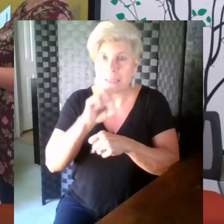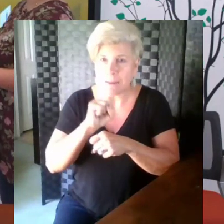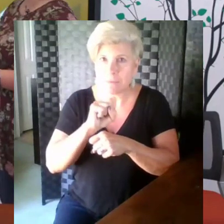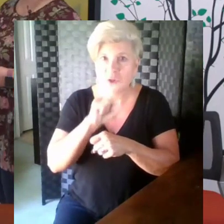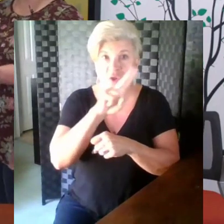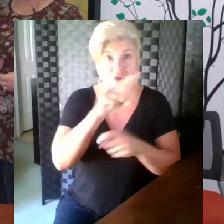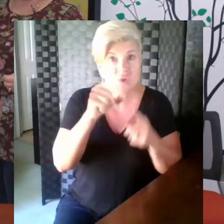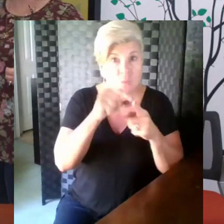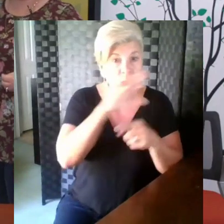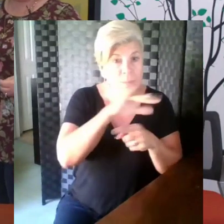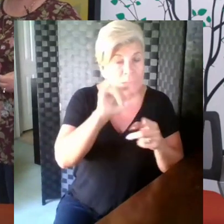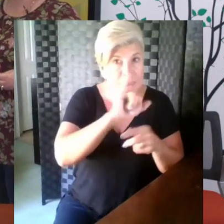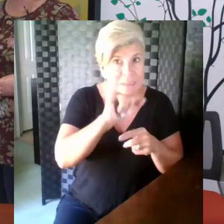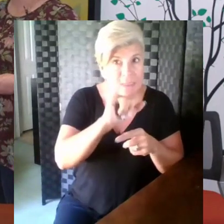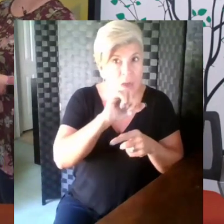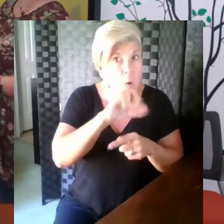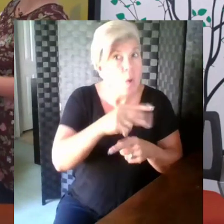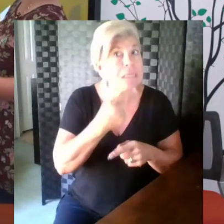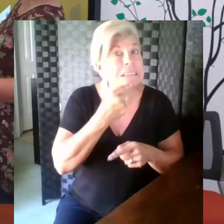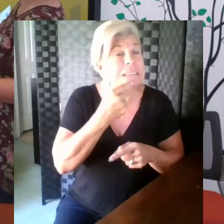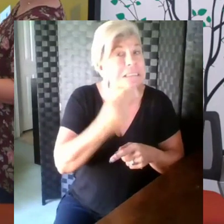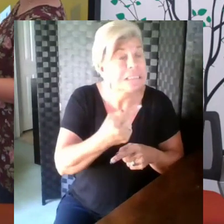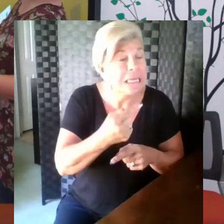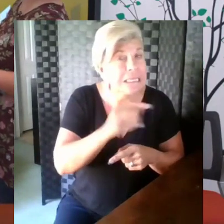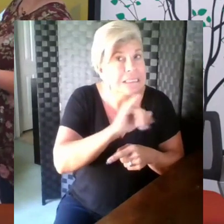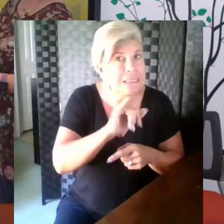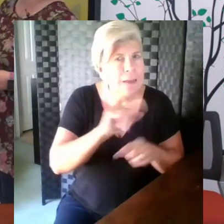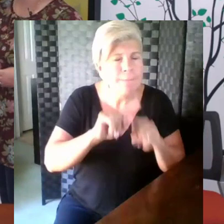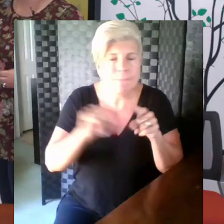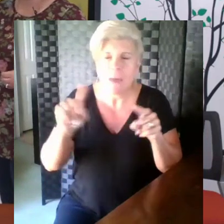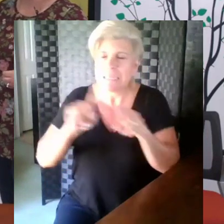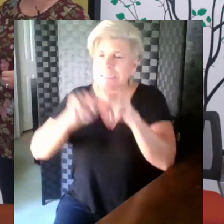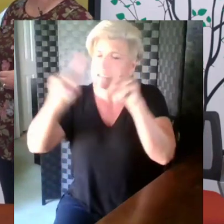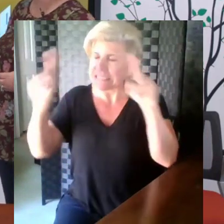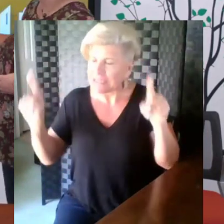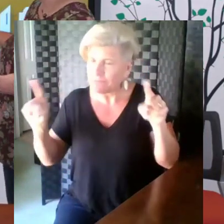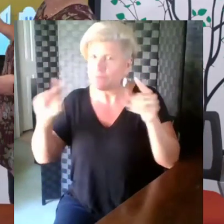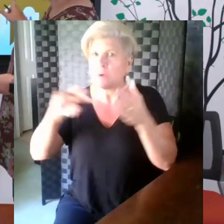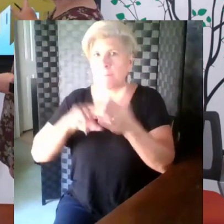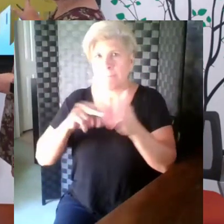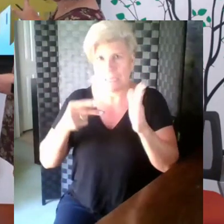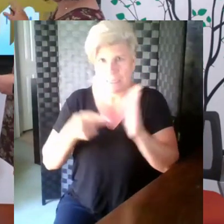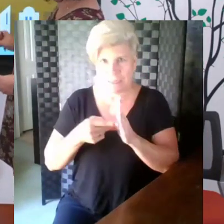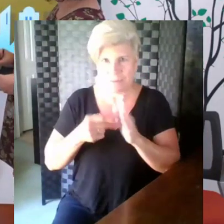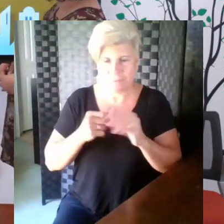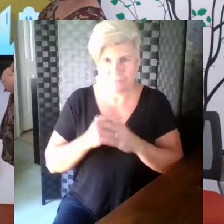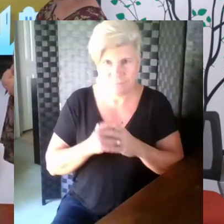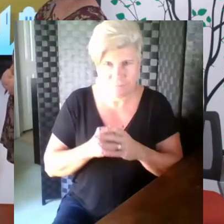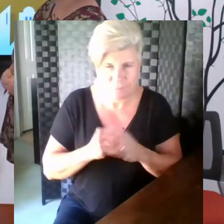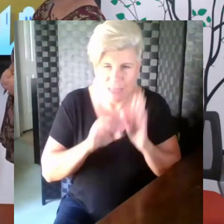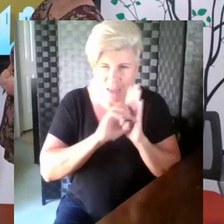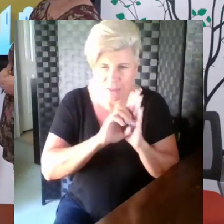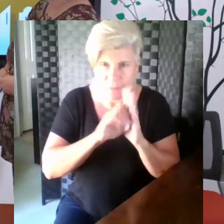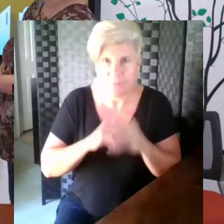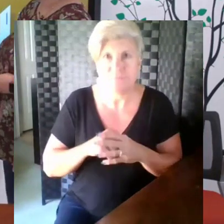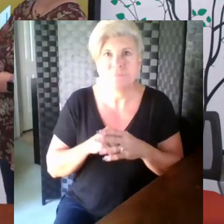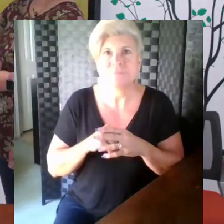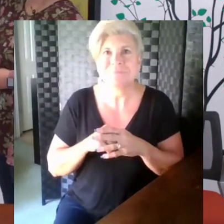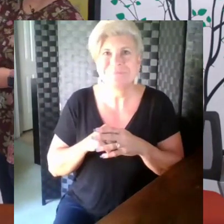spelled the same or pronounced the same, but they have different meanings. Let's look at some examples.